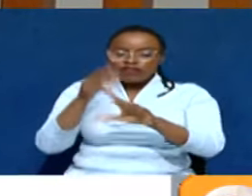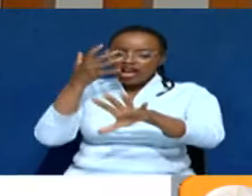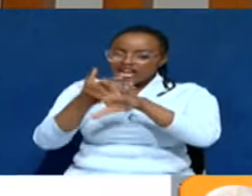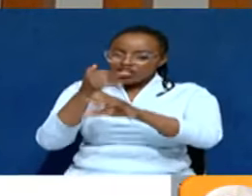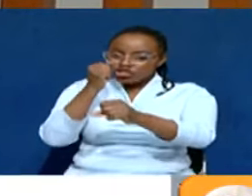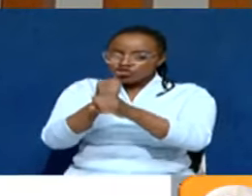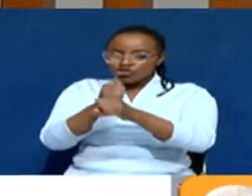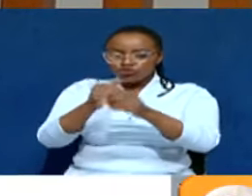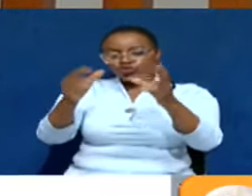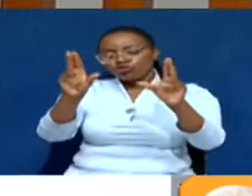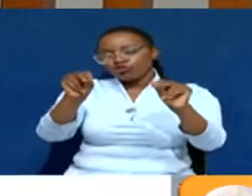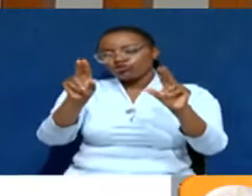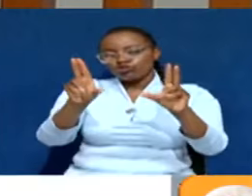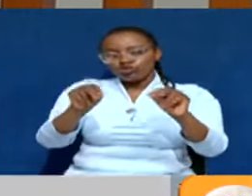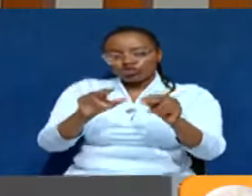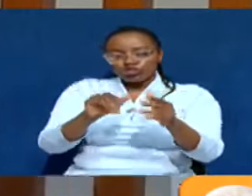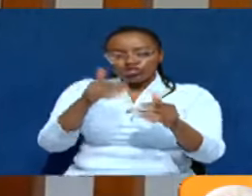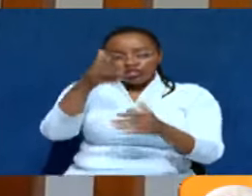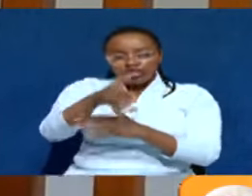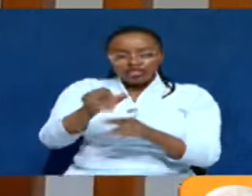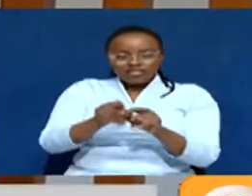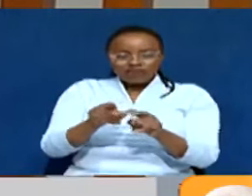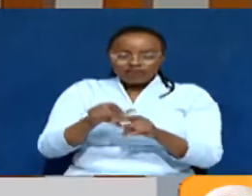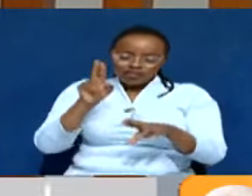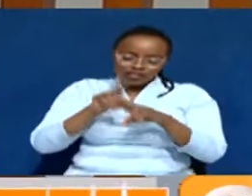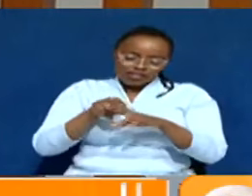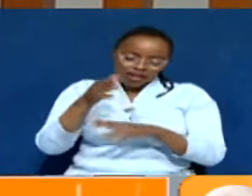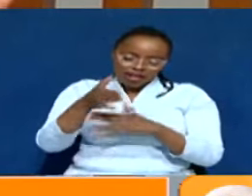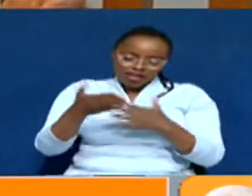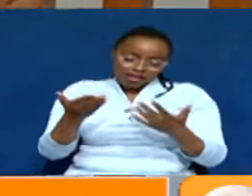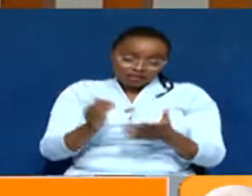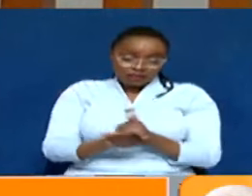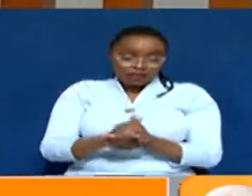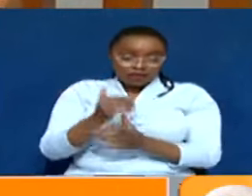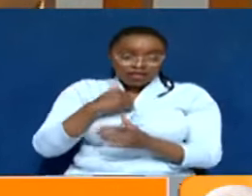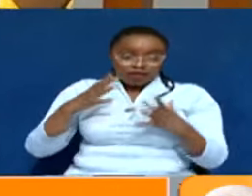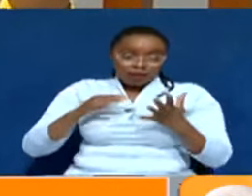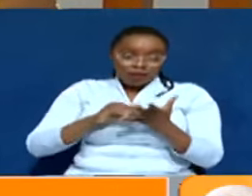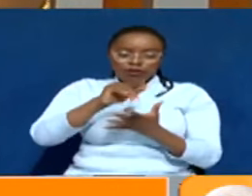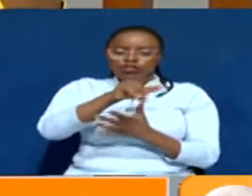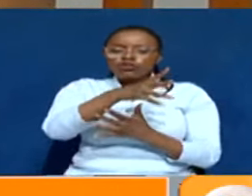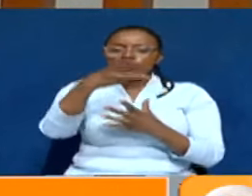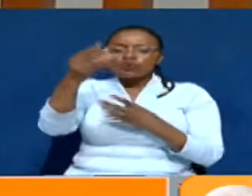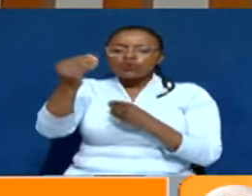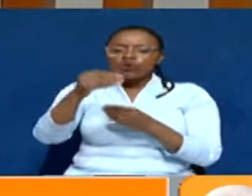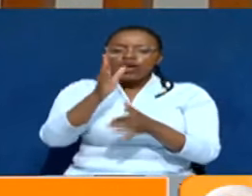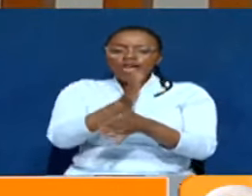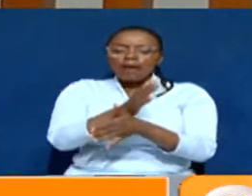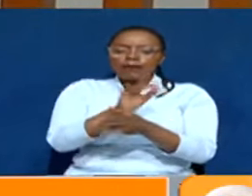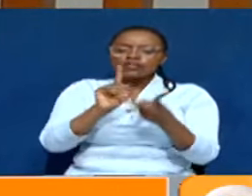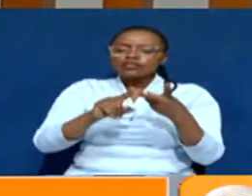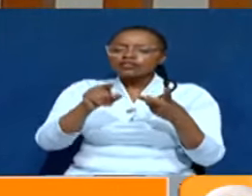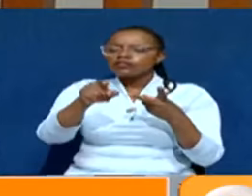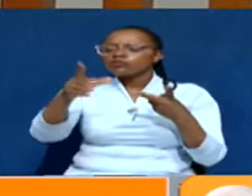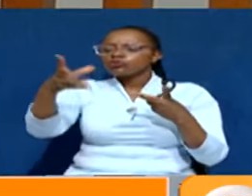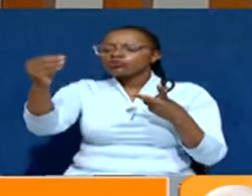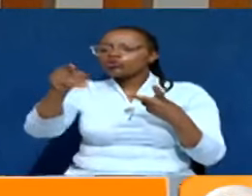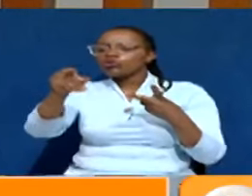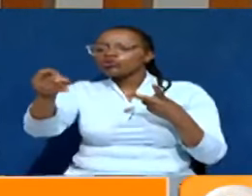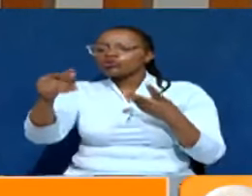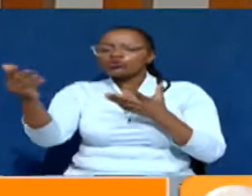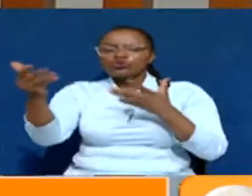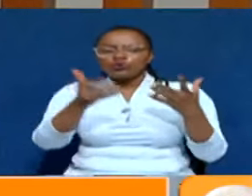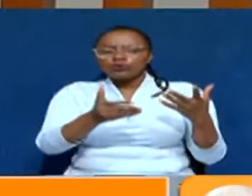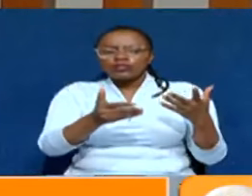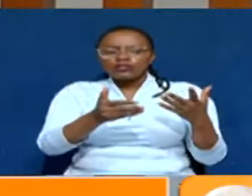job. You go there, he or she's seated there. Akona watu wakutuma, wewe enda embassy, wewe enda